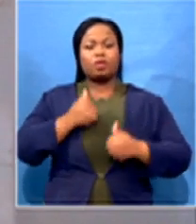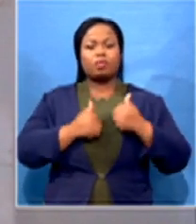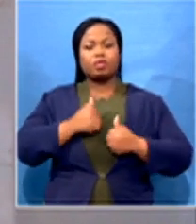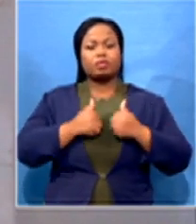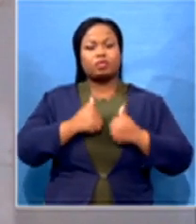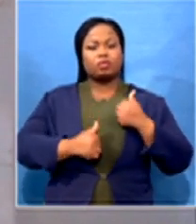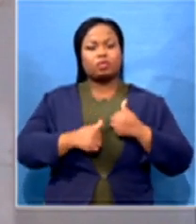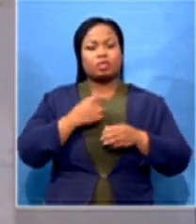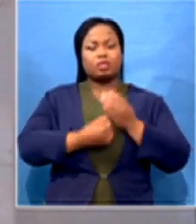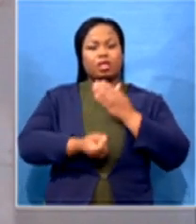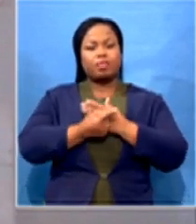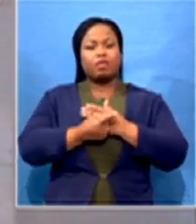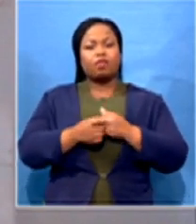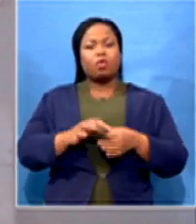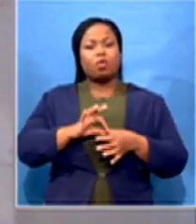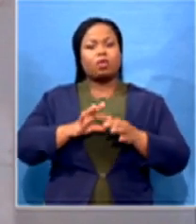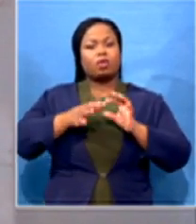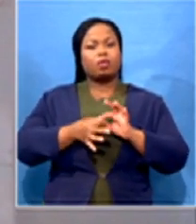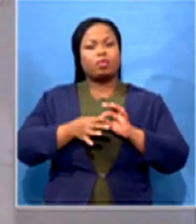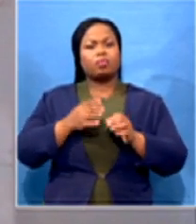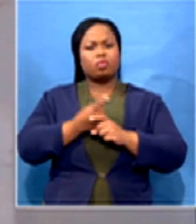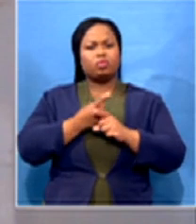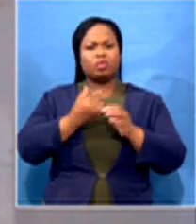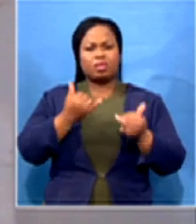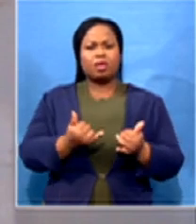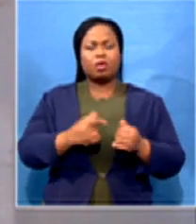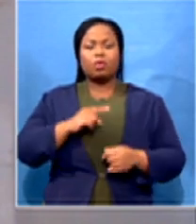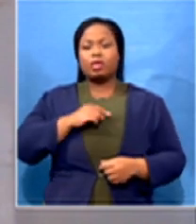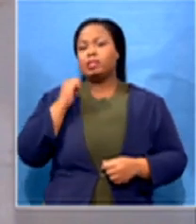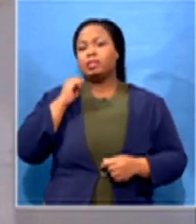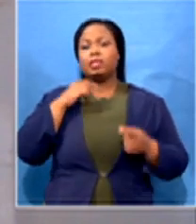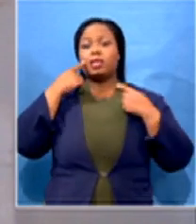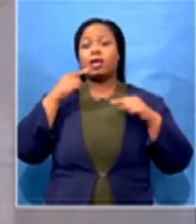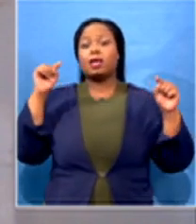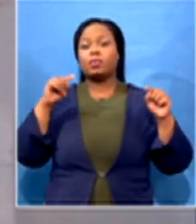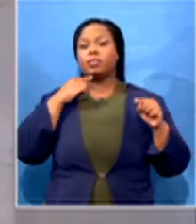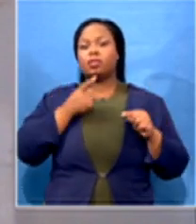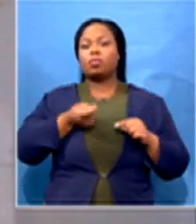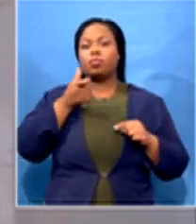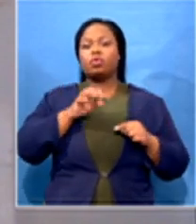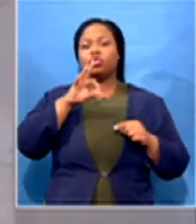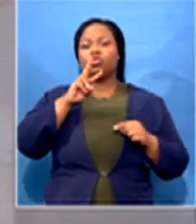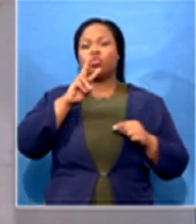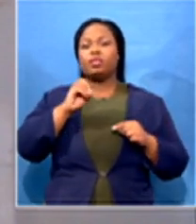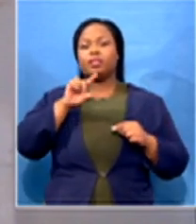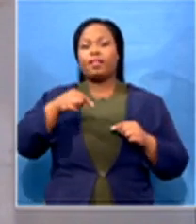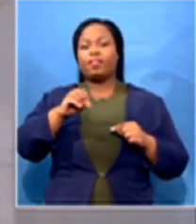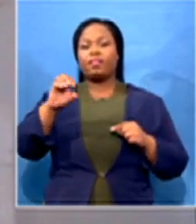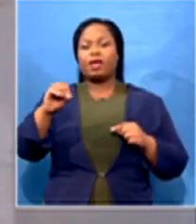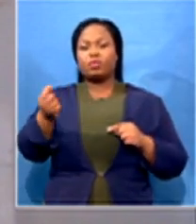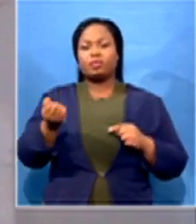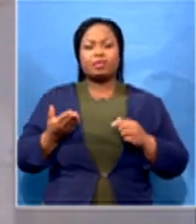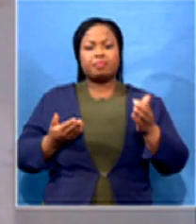Race the Legends event. The Comrades Marathon Association announced yesterday that close to 20,000 entries have been received, which